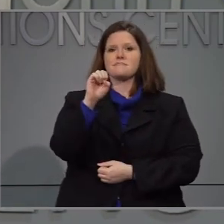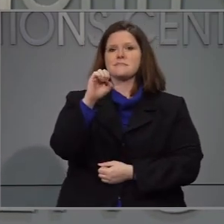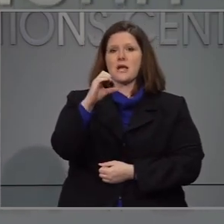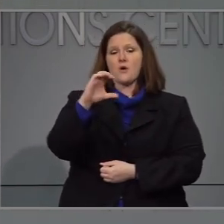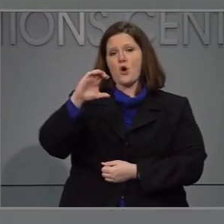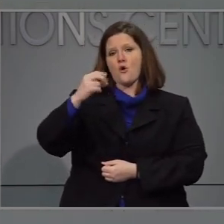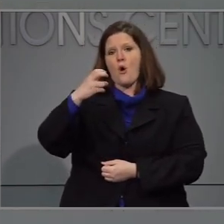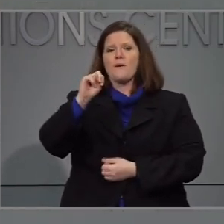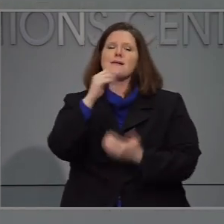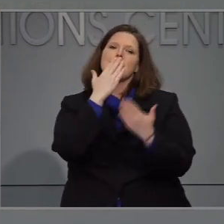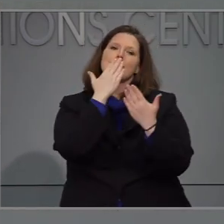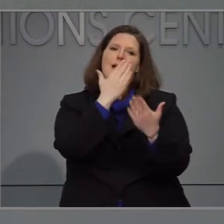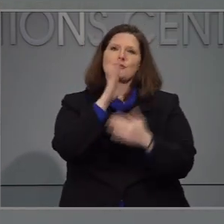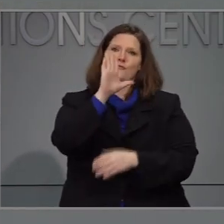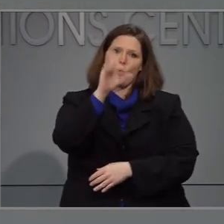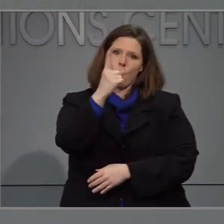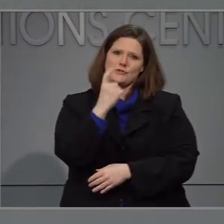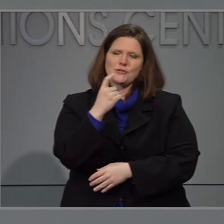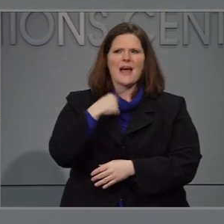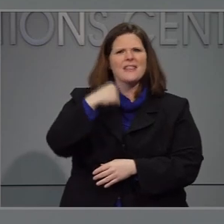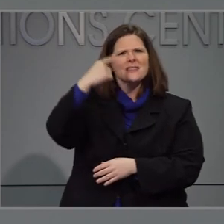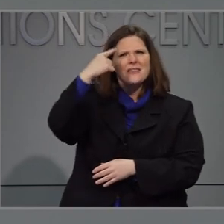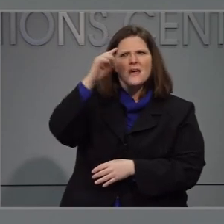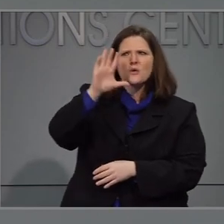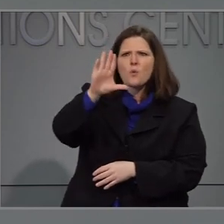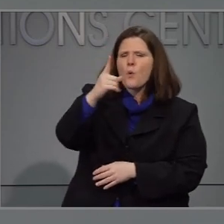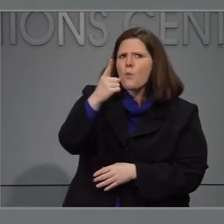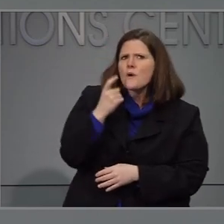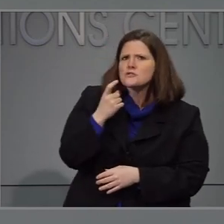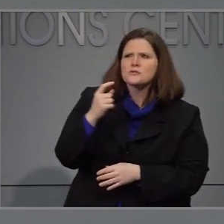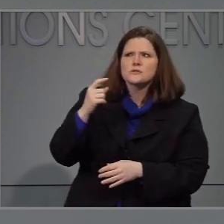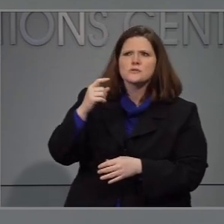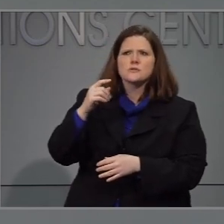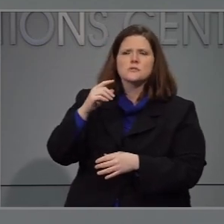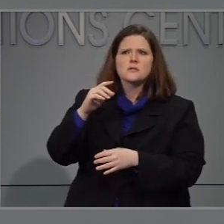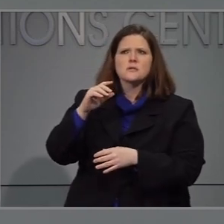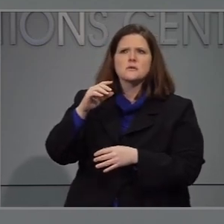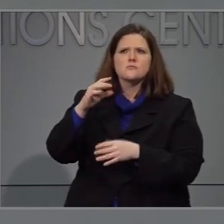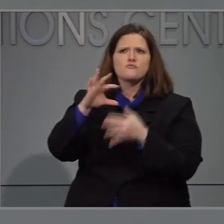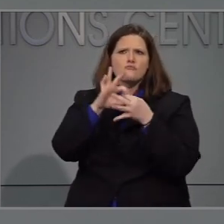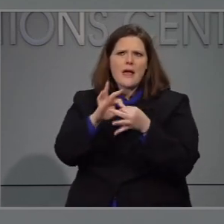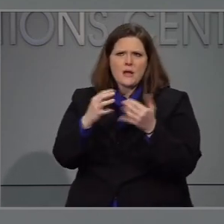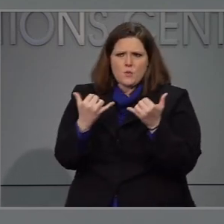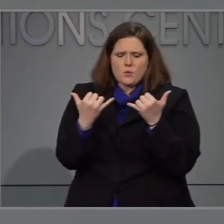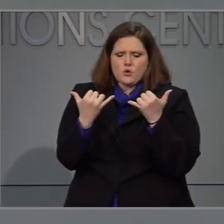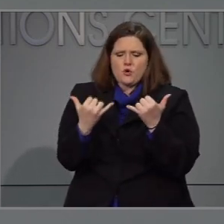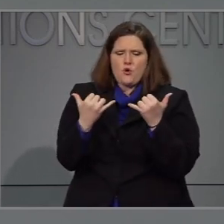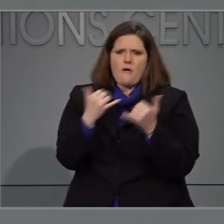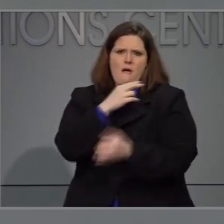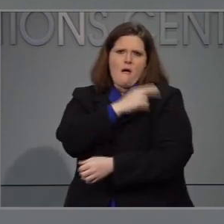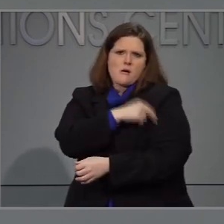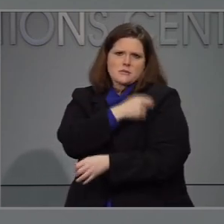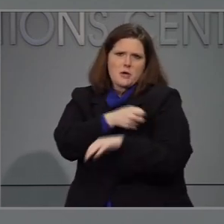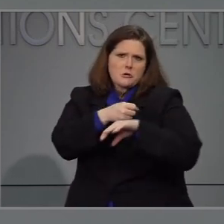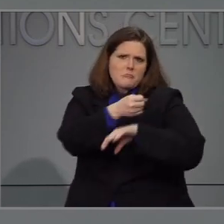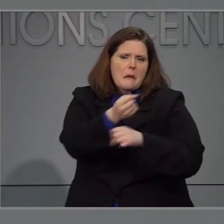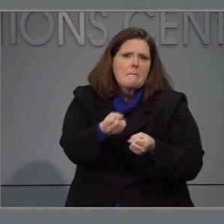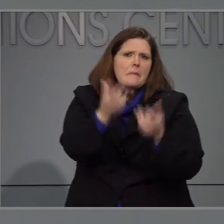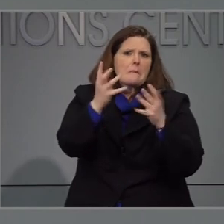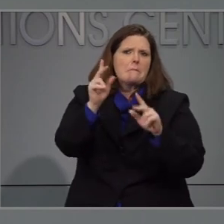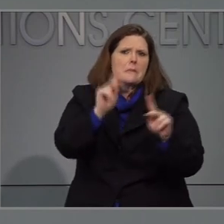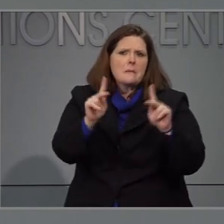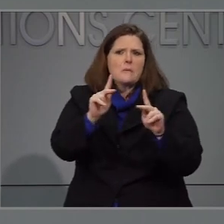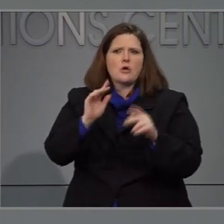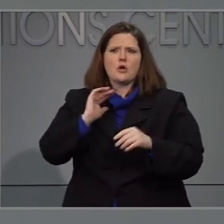Thanks so much for the question. I think you wanted to know where our current hospitalizations and our current cases are. So as I look at